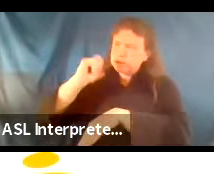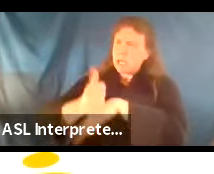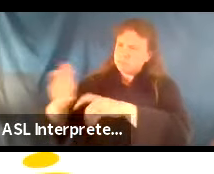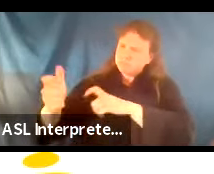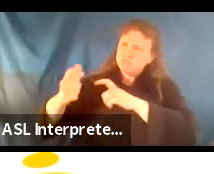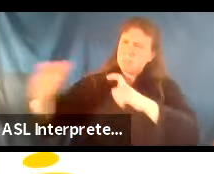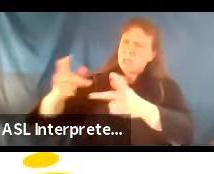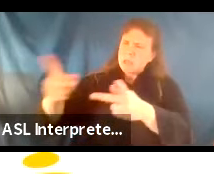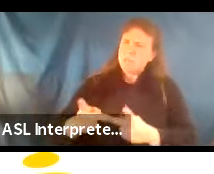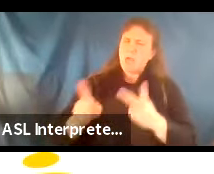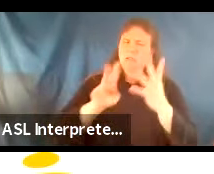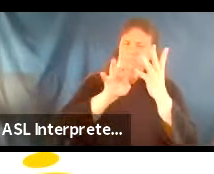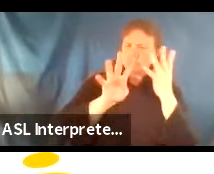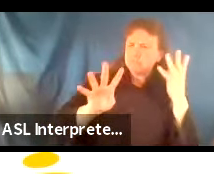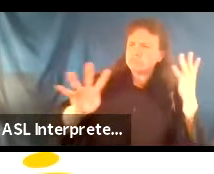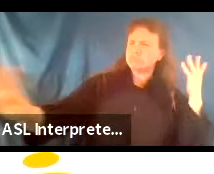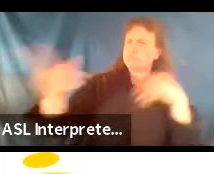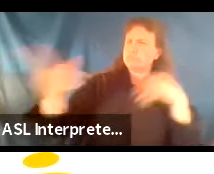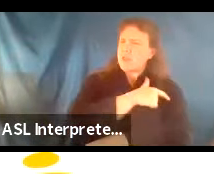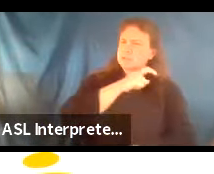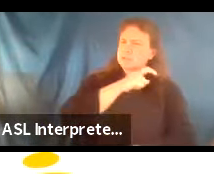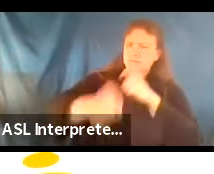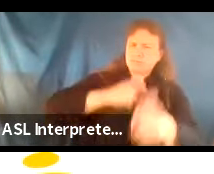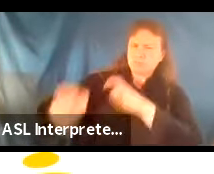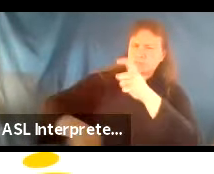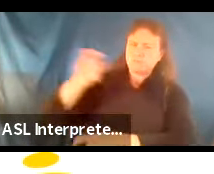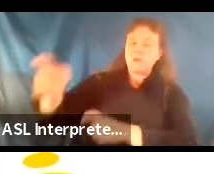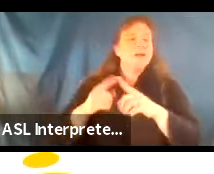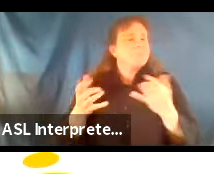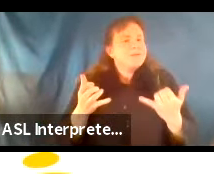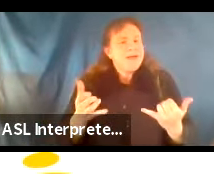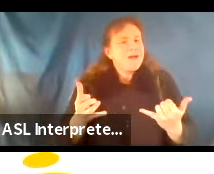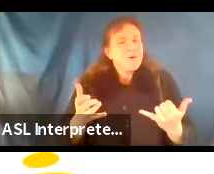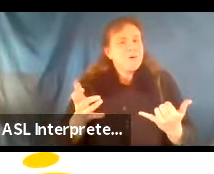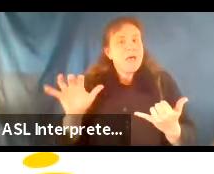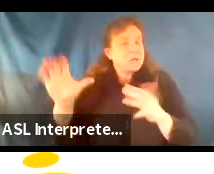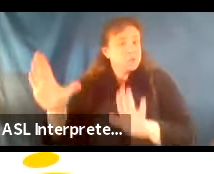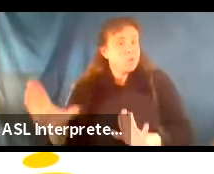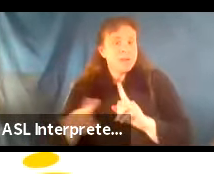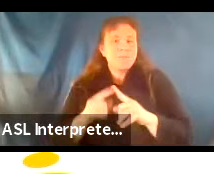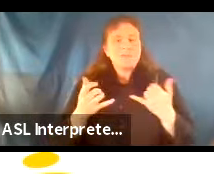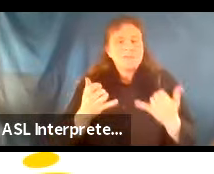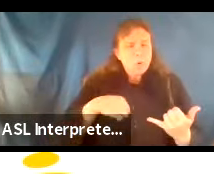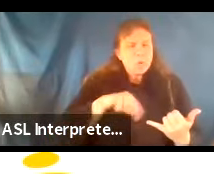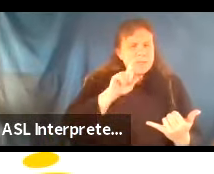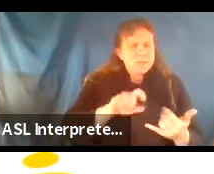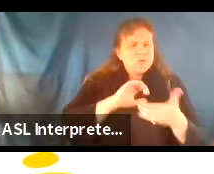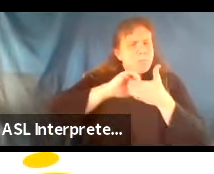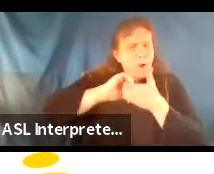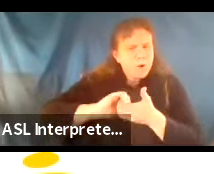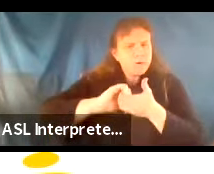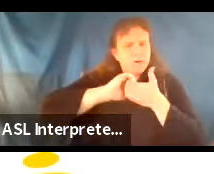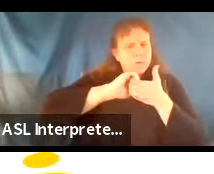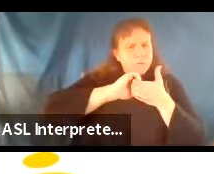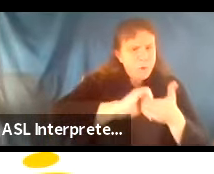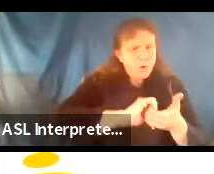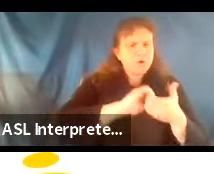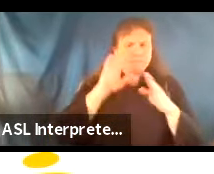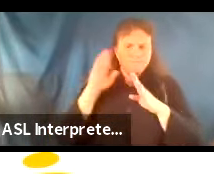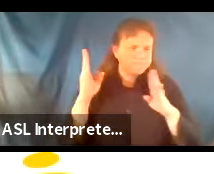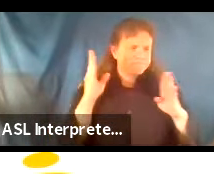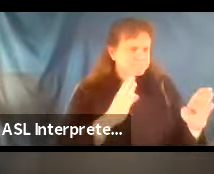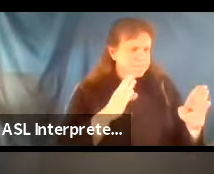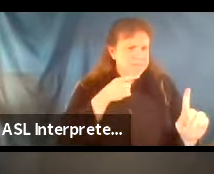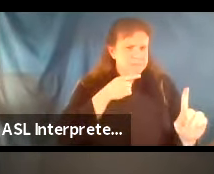attentions to partnering. And when I say the TPA, when I say us, I mean the TPA in the state, really turning our attentions to those